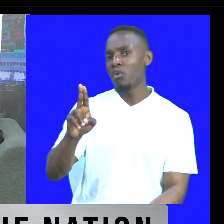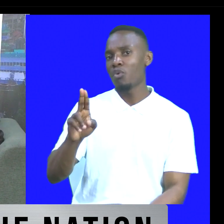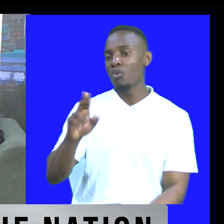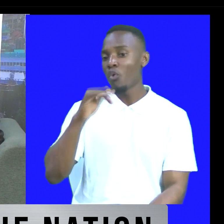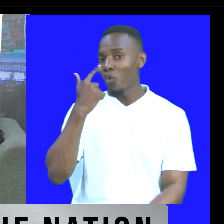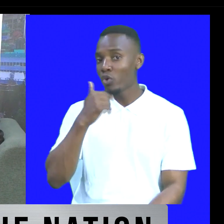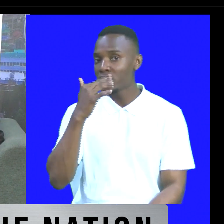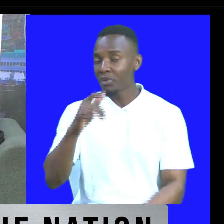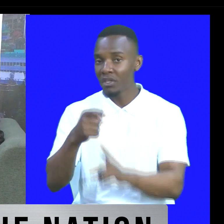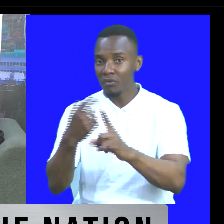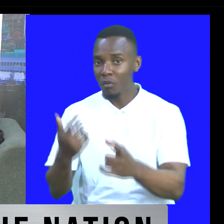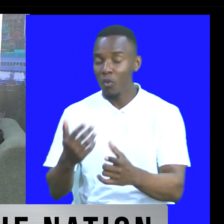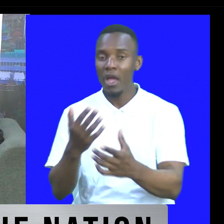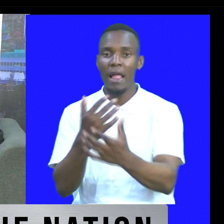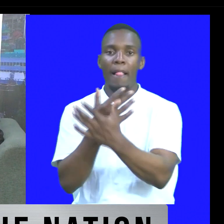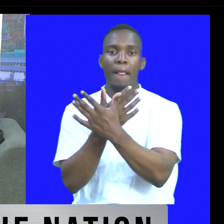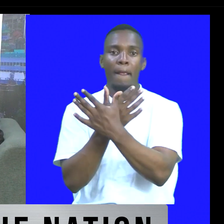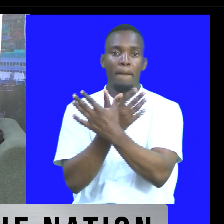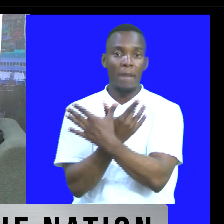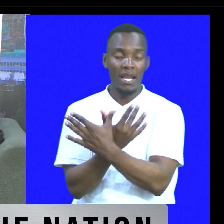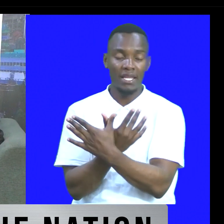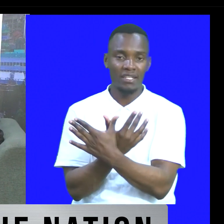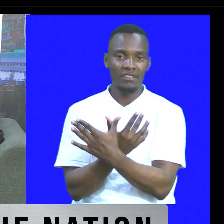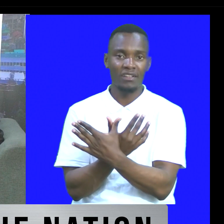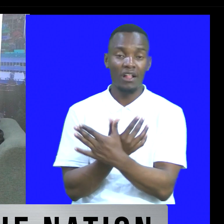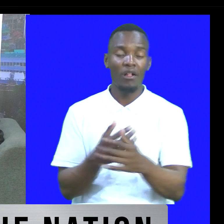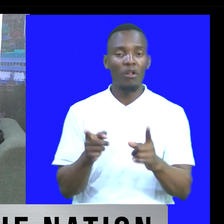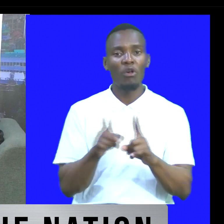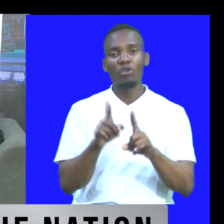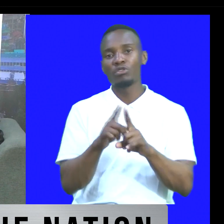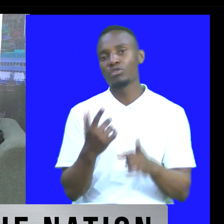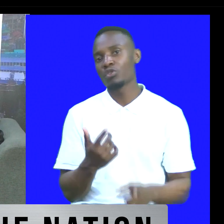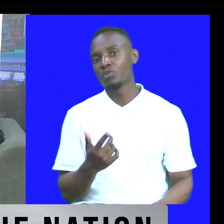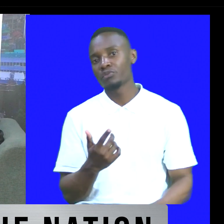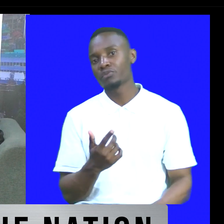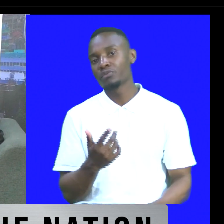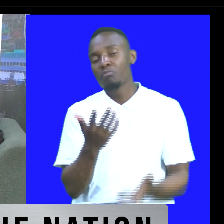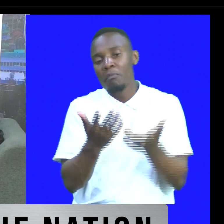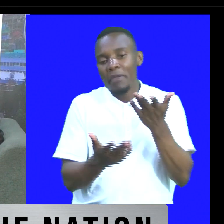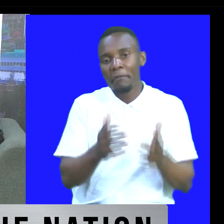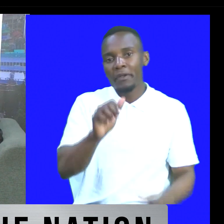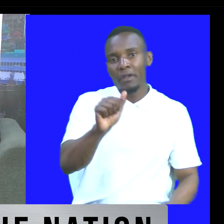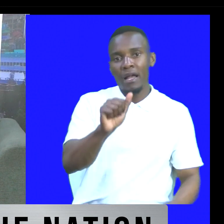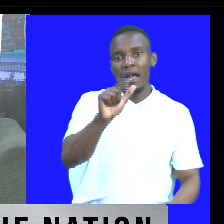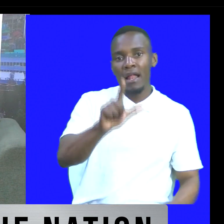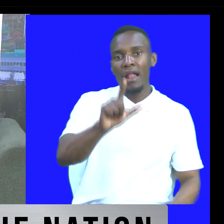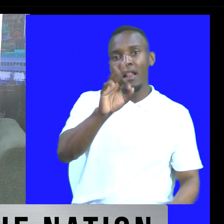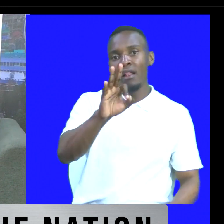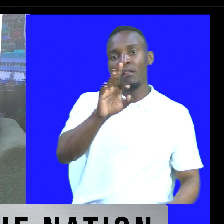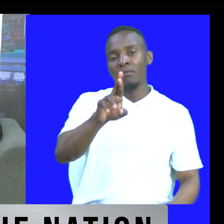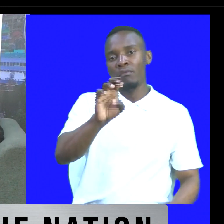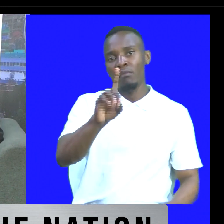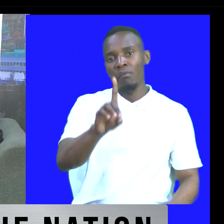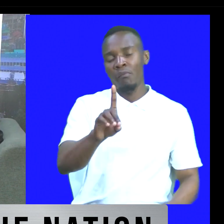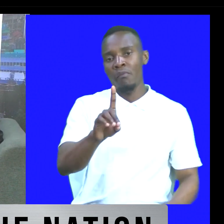Berlin, having traveled there. Yeah. And even potentially, Alfred Ababu Mutua. Namwamba, Alfred Mutua too should have been, because one there's